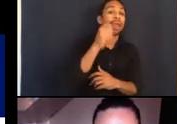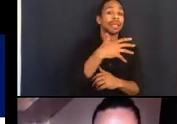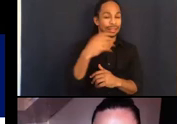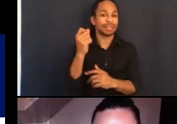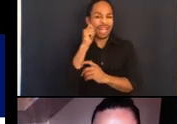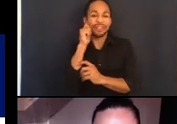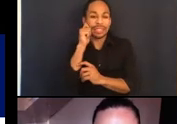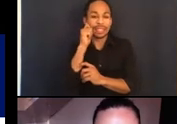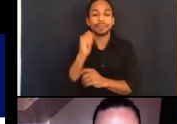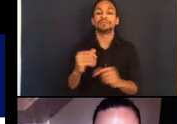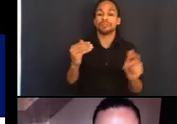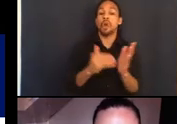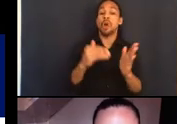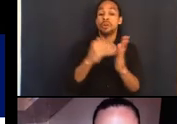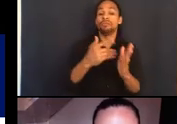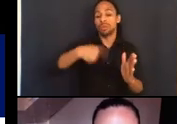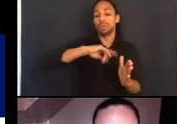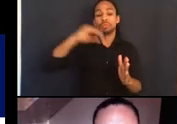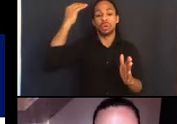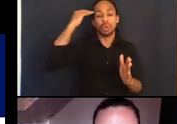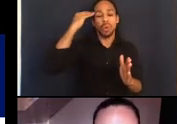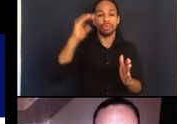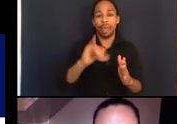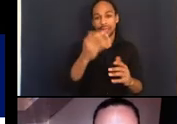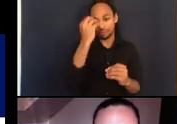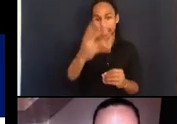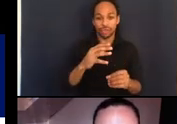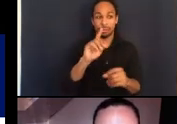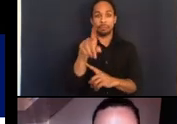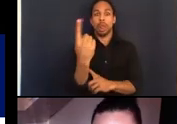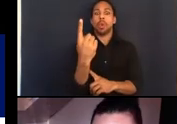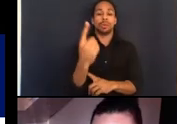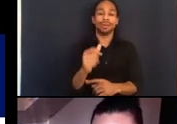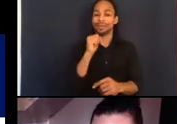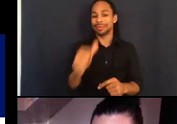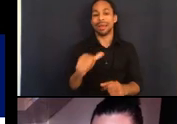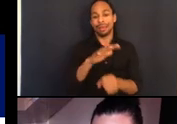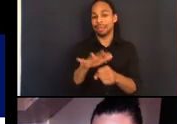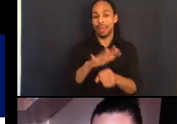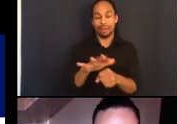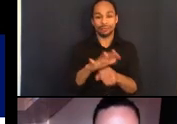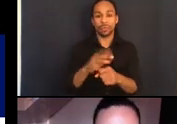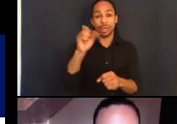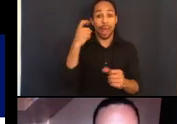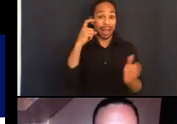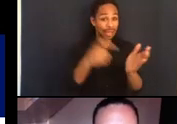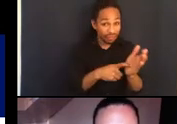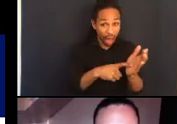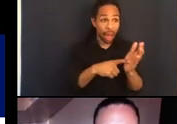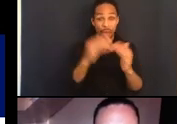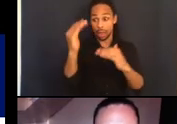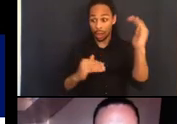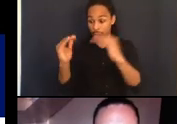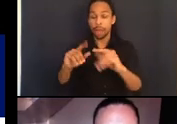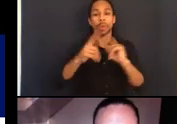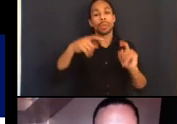problem. But we also know that the data alone isn't sufficient. It may help us to identify these disparities, but we still need to know where they are so we can